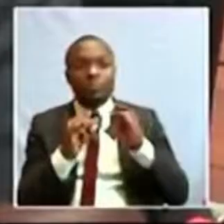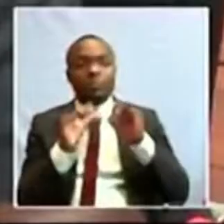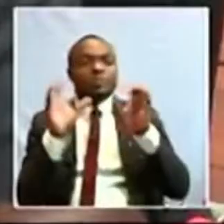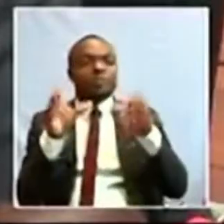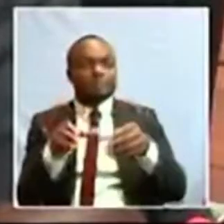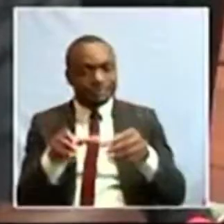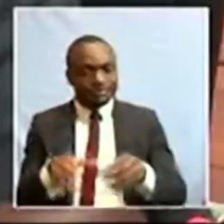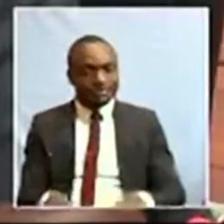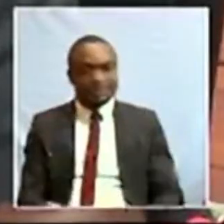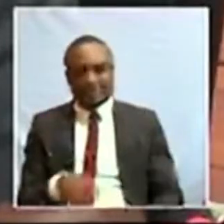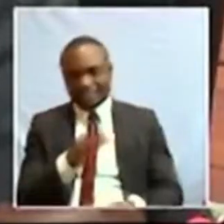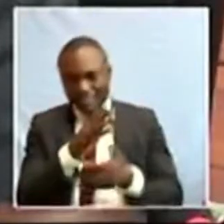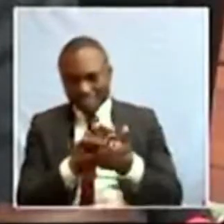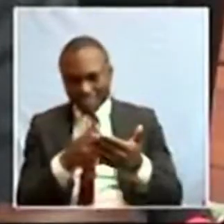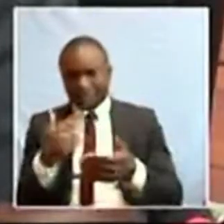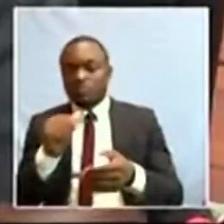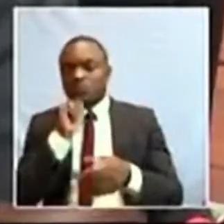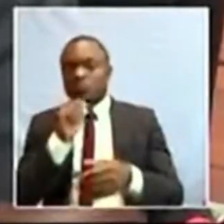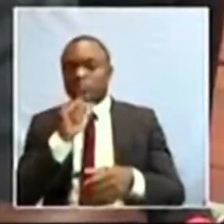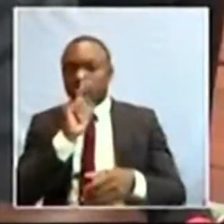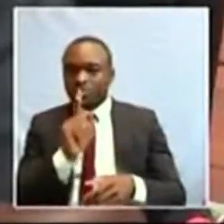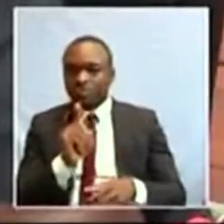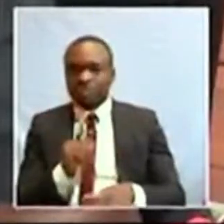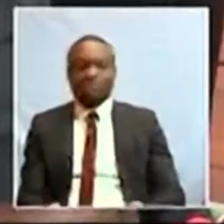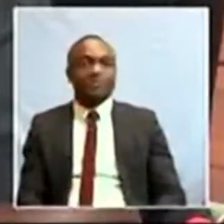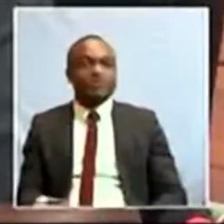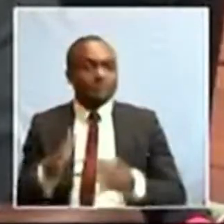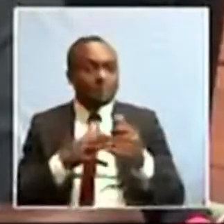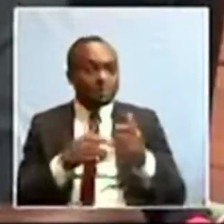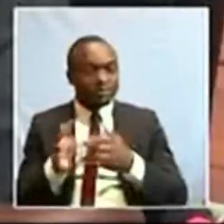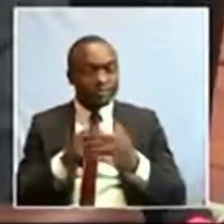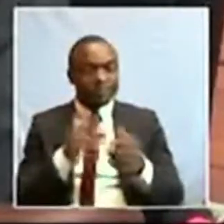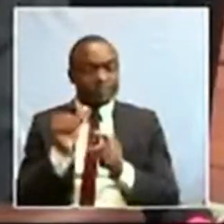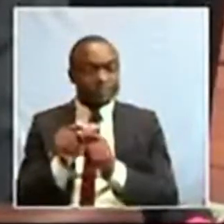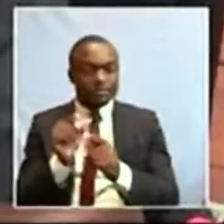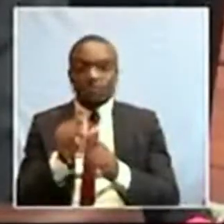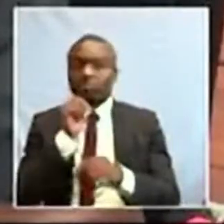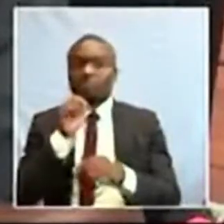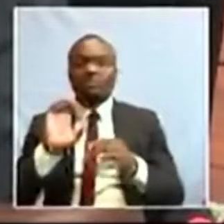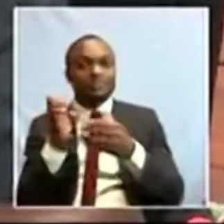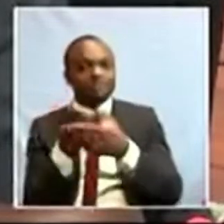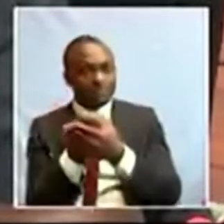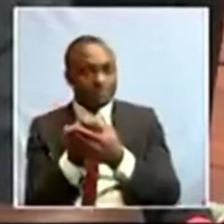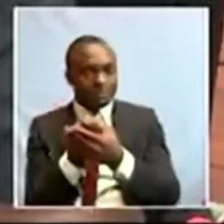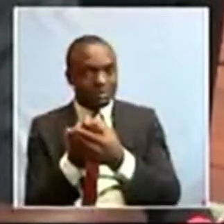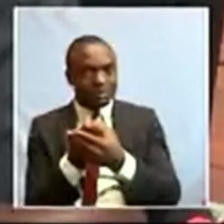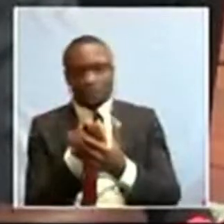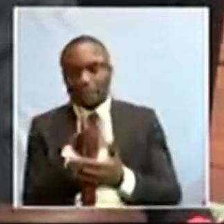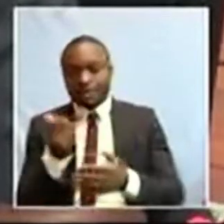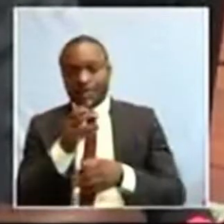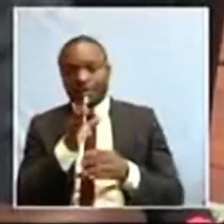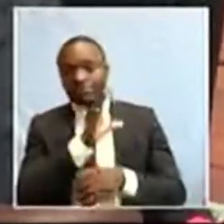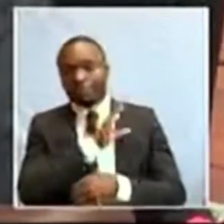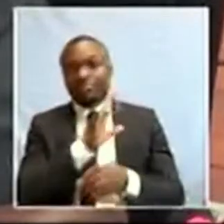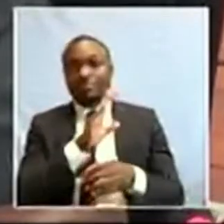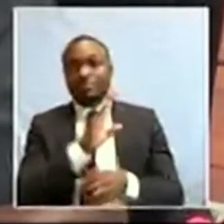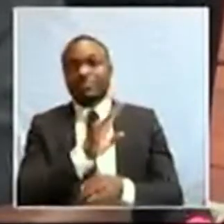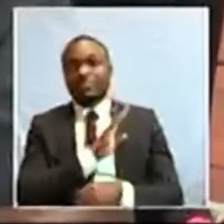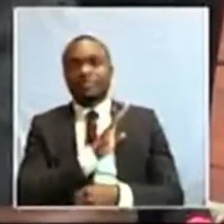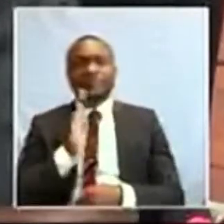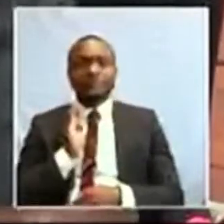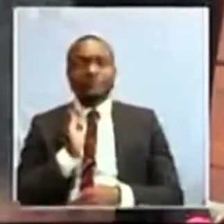committee something that is not authentic. In simple terms, Chair, they haven't engaged the other bodies. I submit,